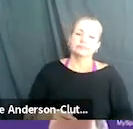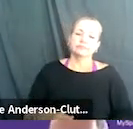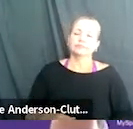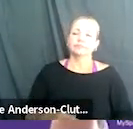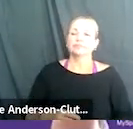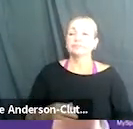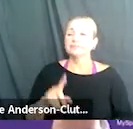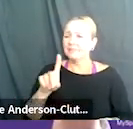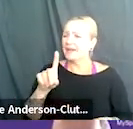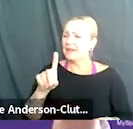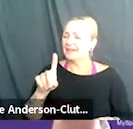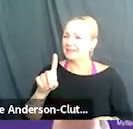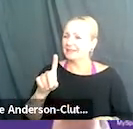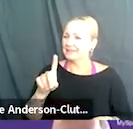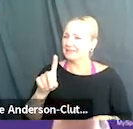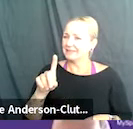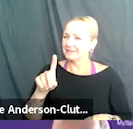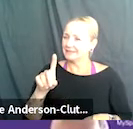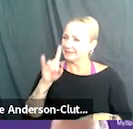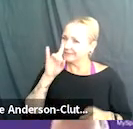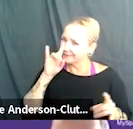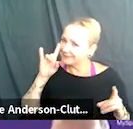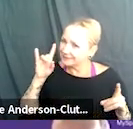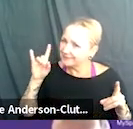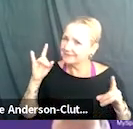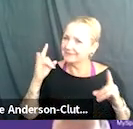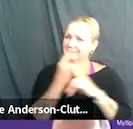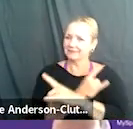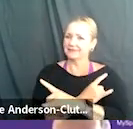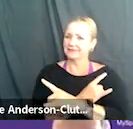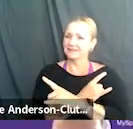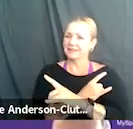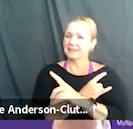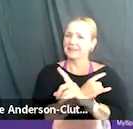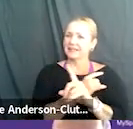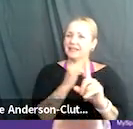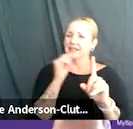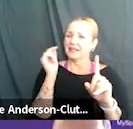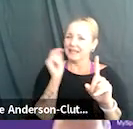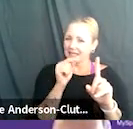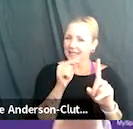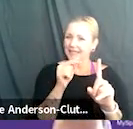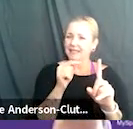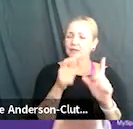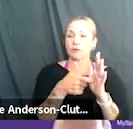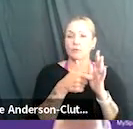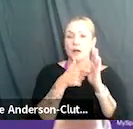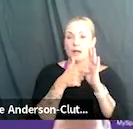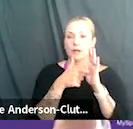it's, again, almost identical to the other boy. I was at first wondering if somebody was playing a joke on me or something like that.